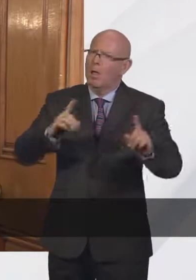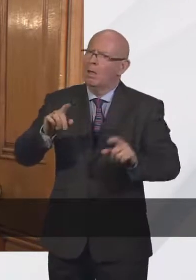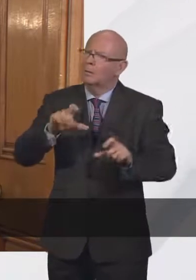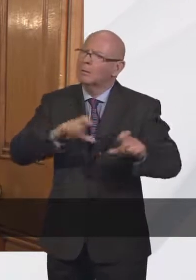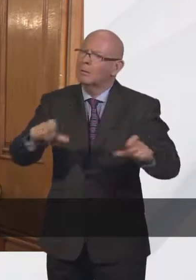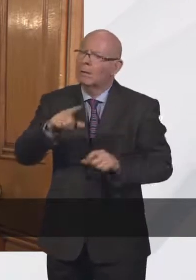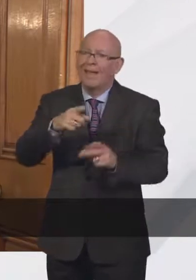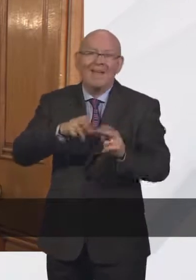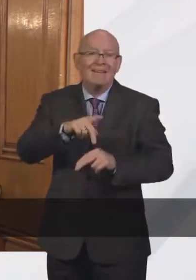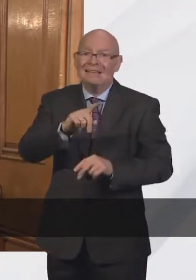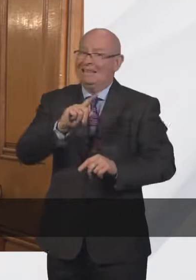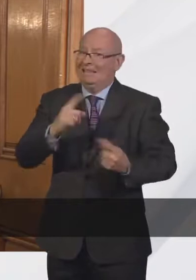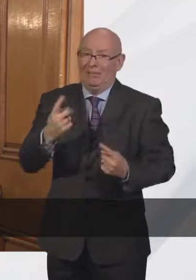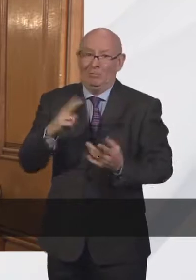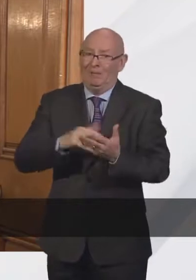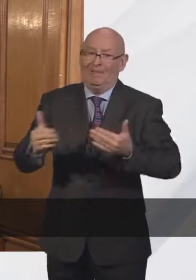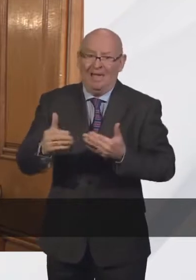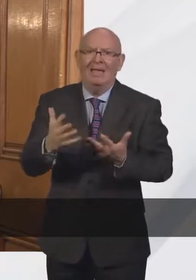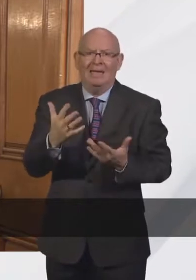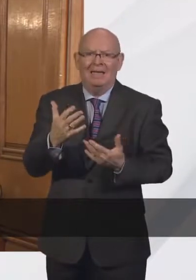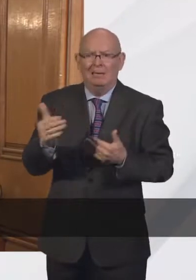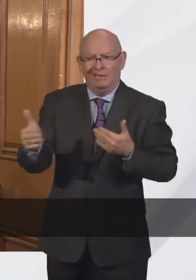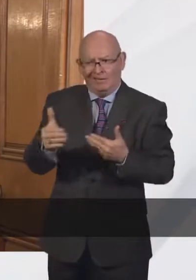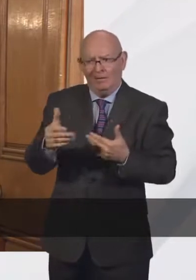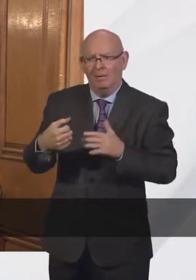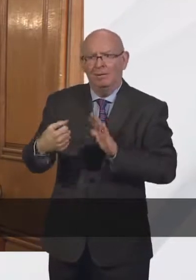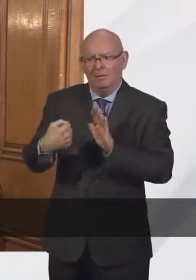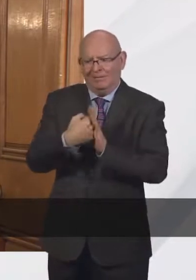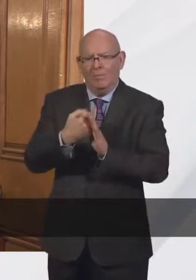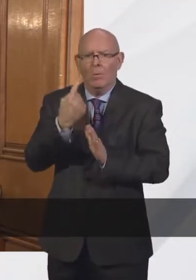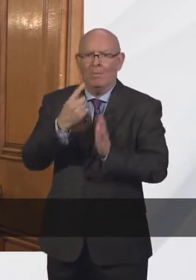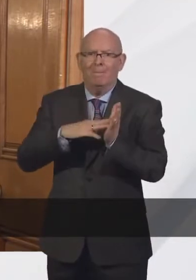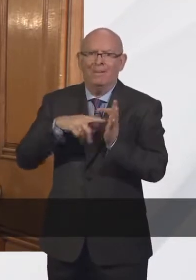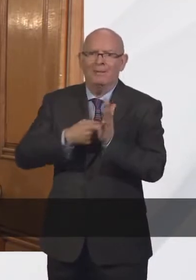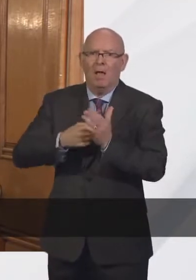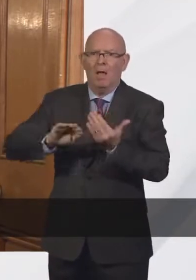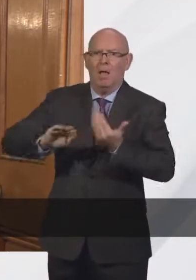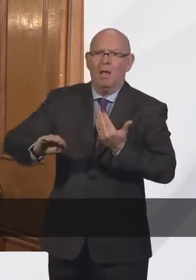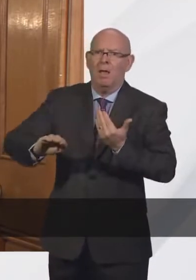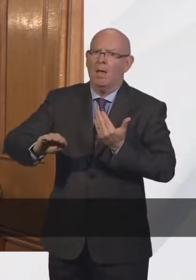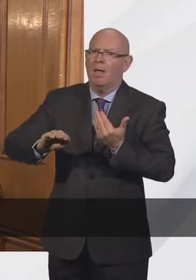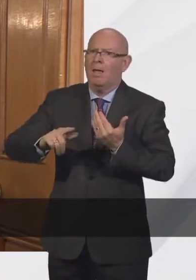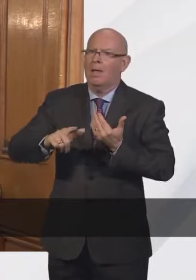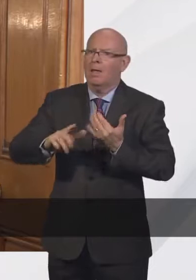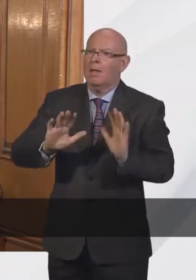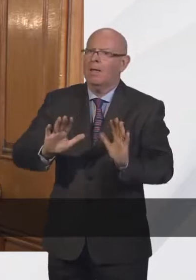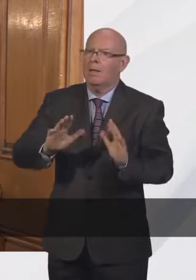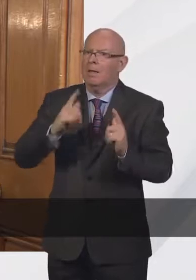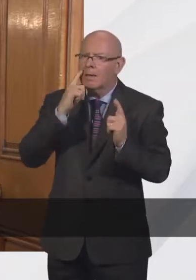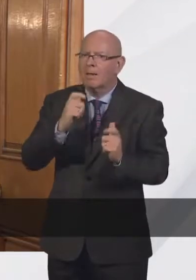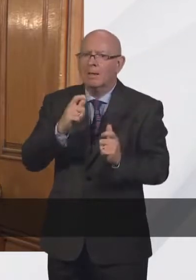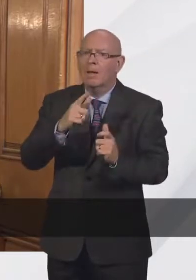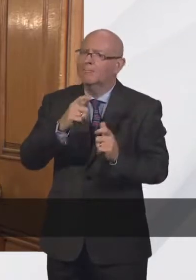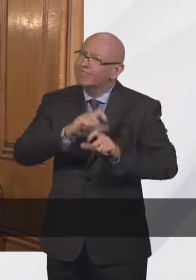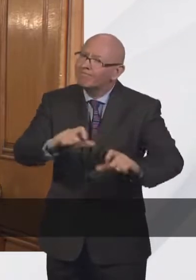where distancing is not possible. Follow the rules when visiting businesses.